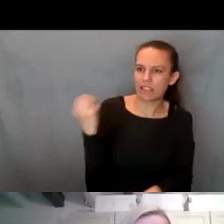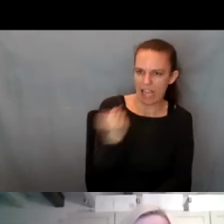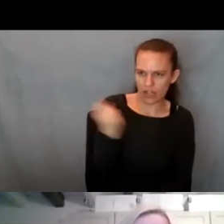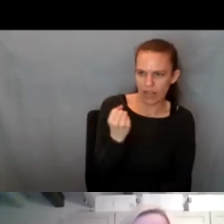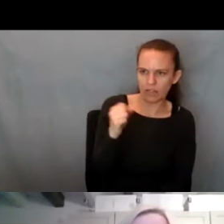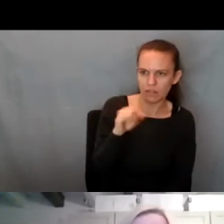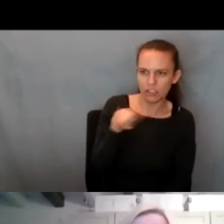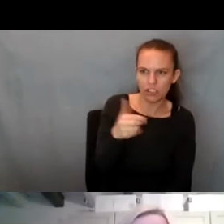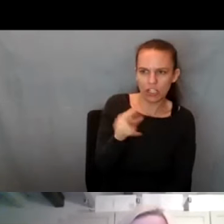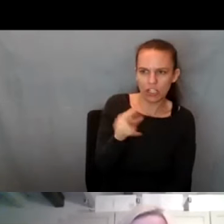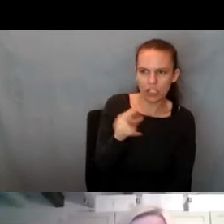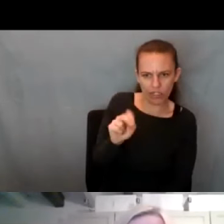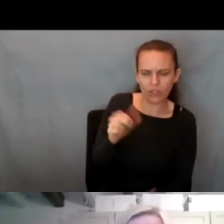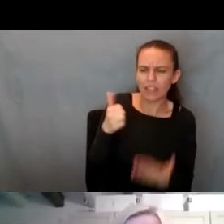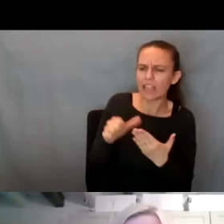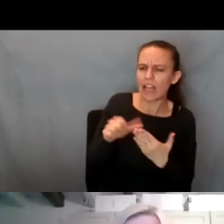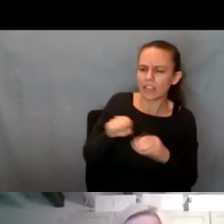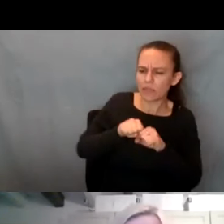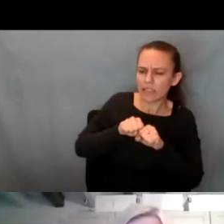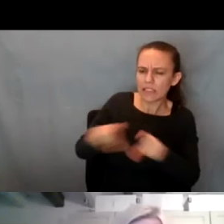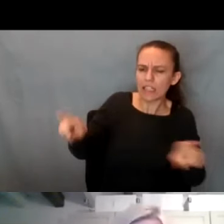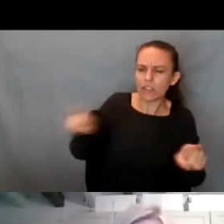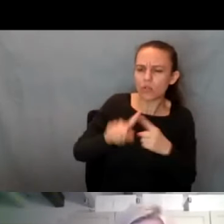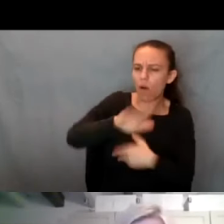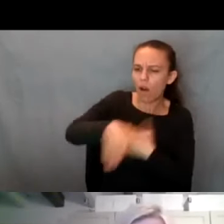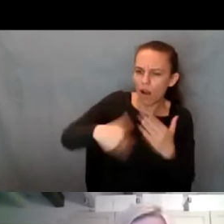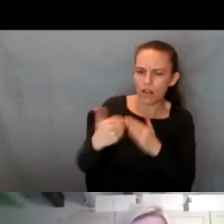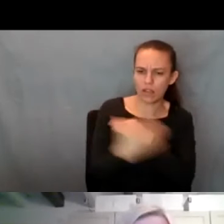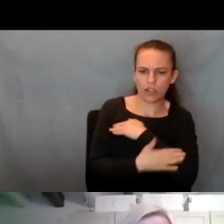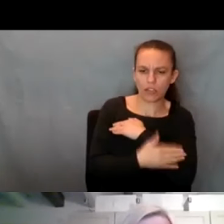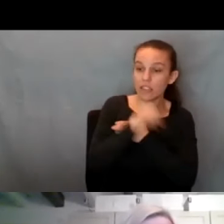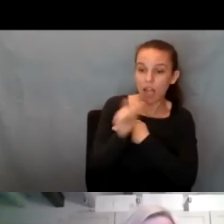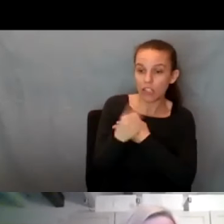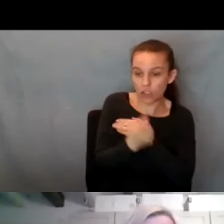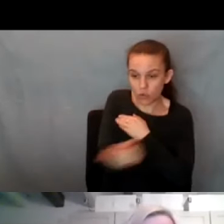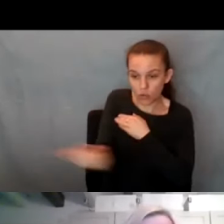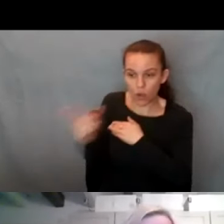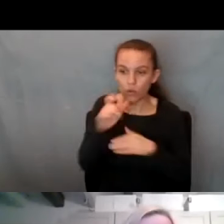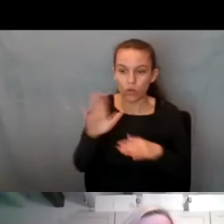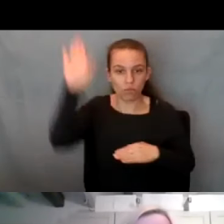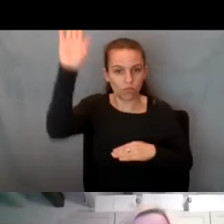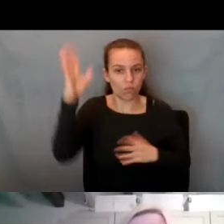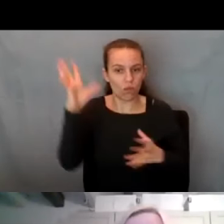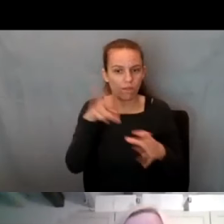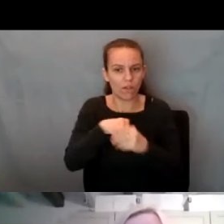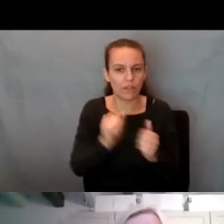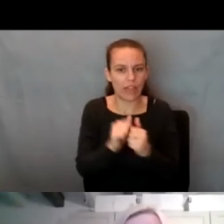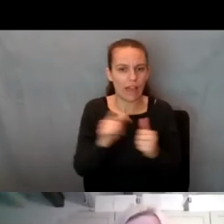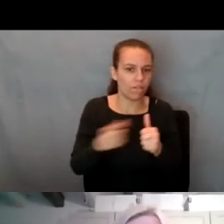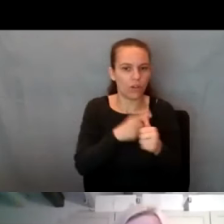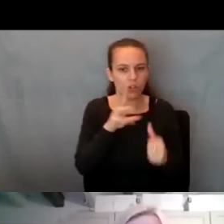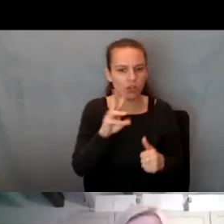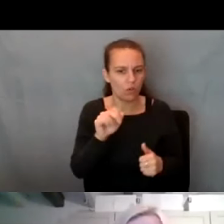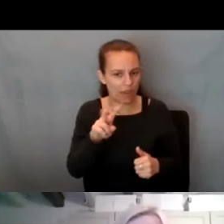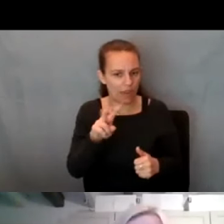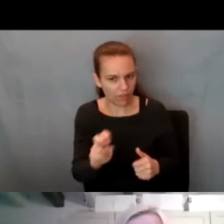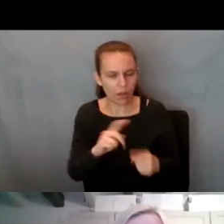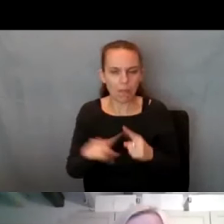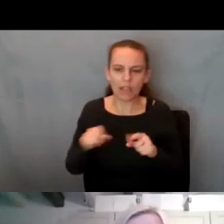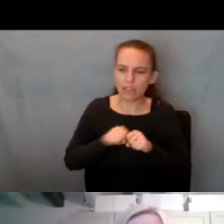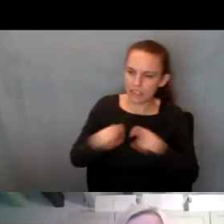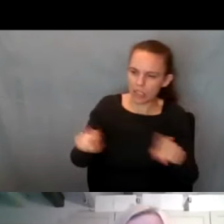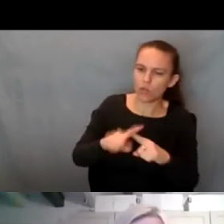countries, not just those who have raised their hand to implement the first wave, but to all COVAX